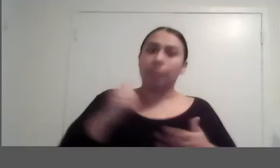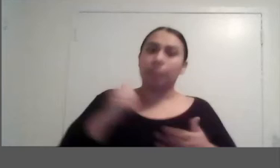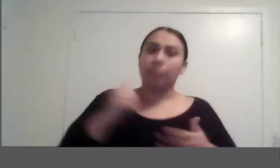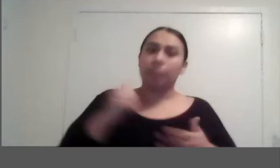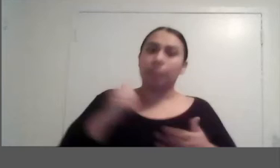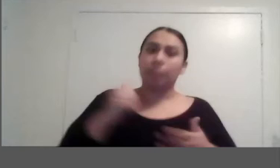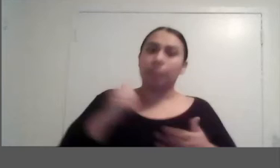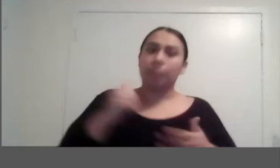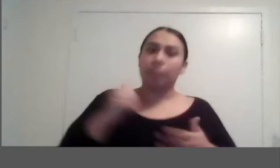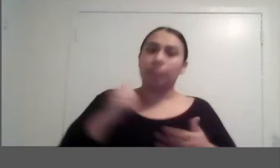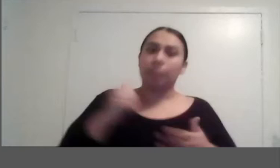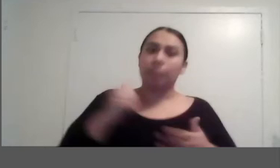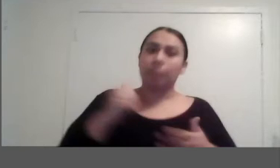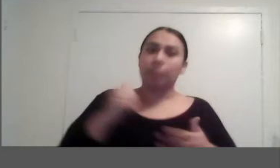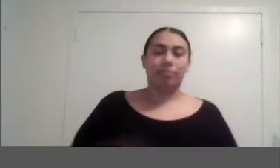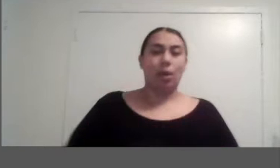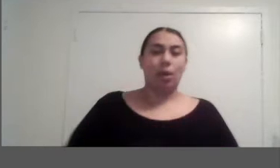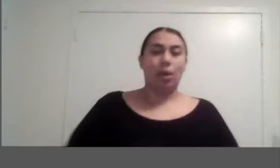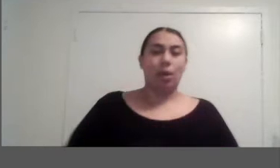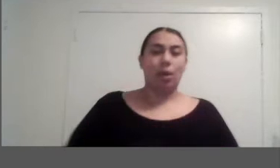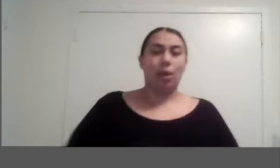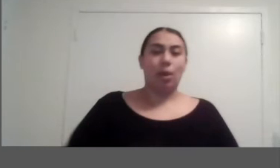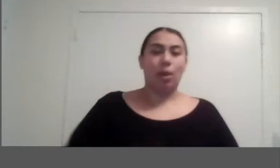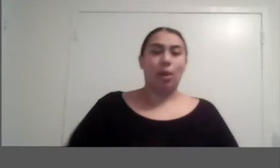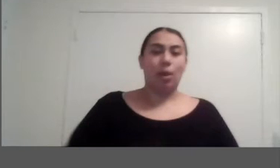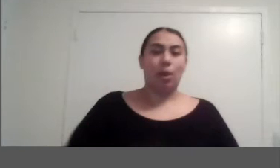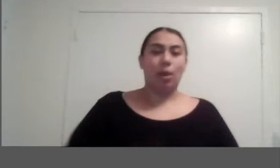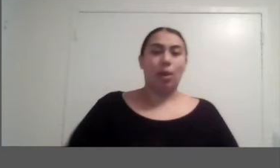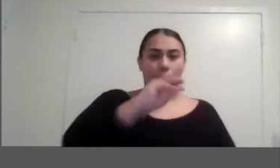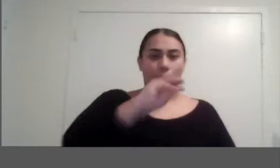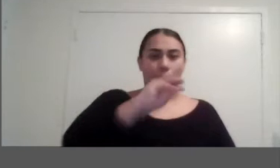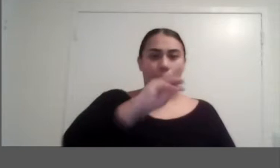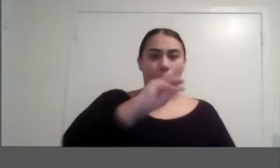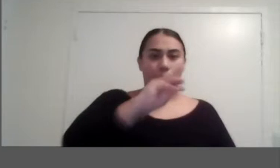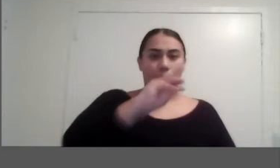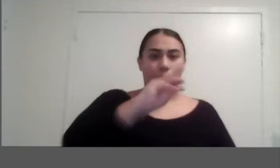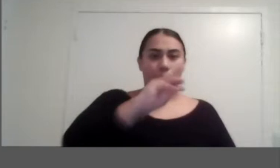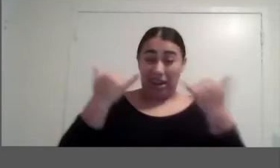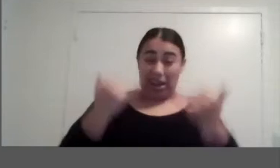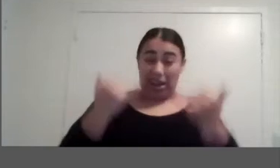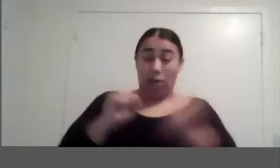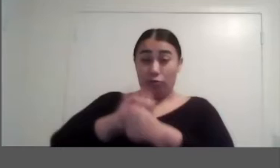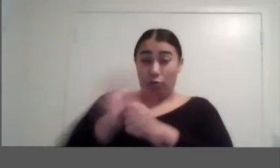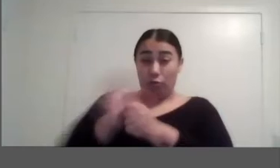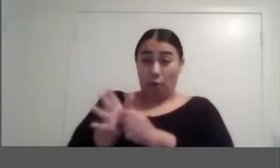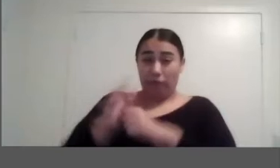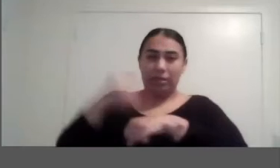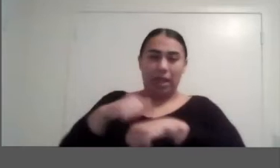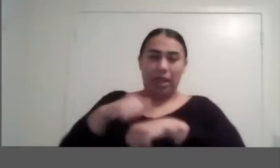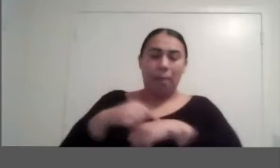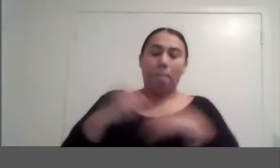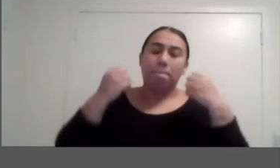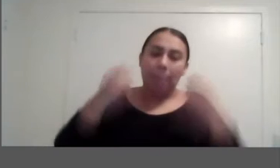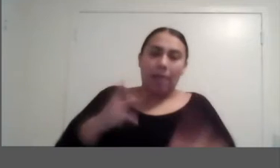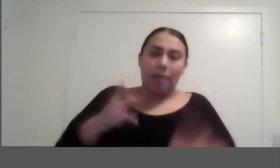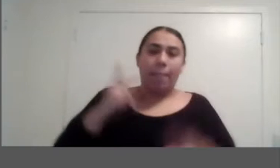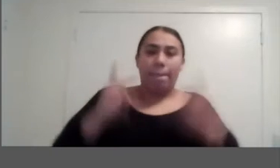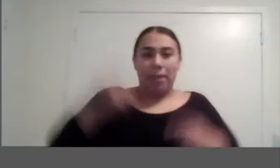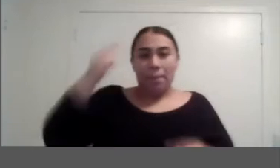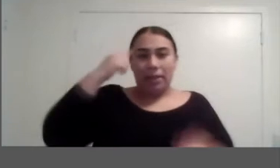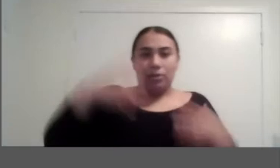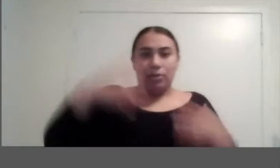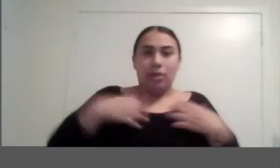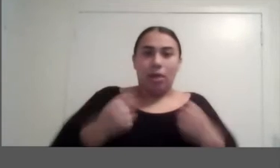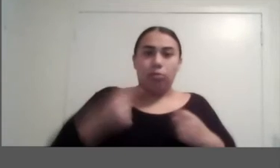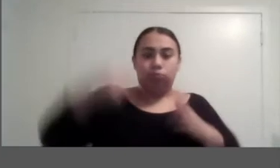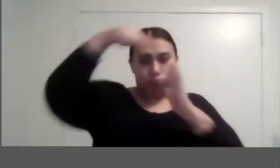big thing that affects our overall well-being is our mood. And right now, our collective mental health is truly being tested